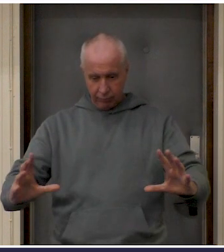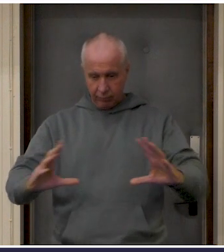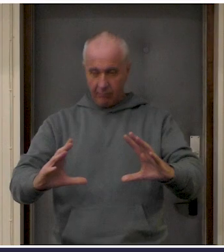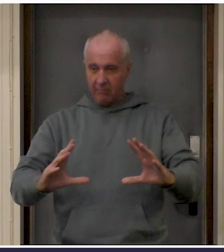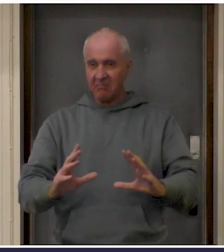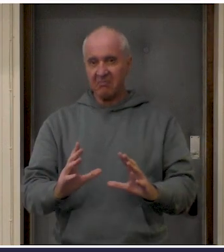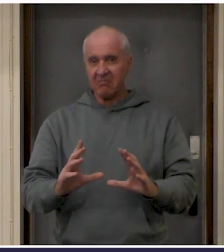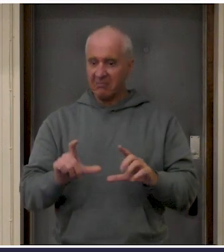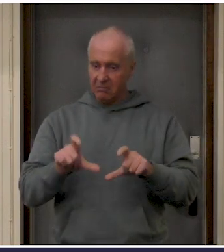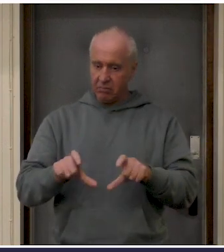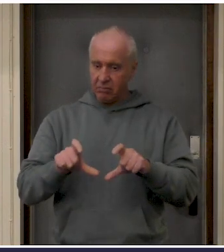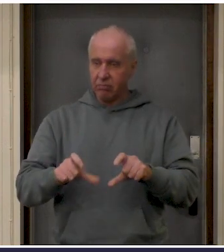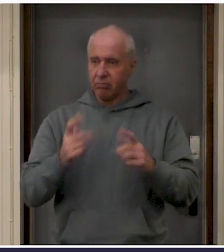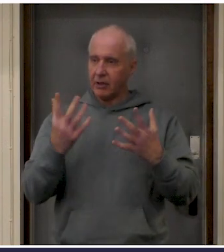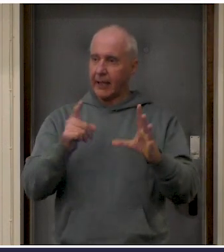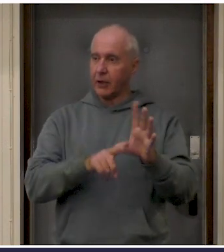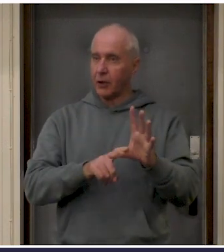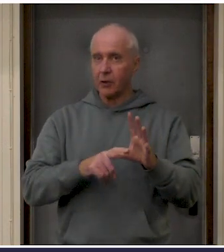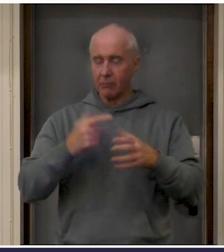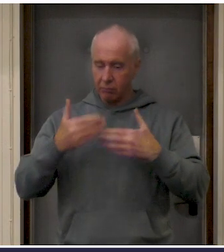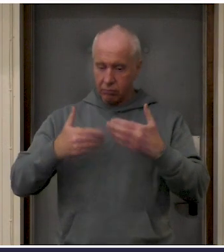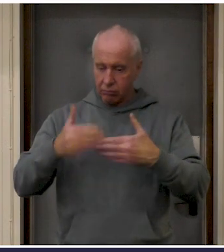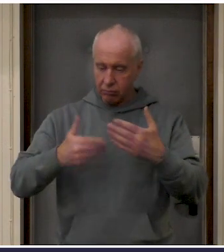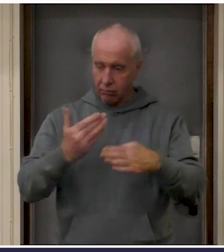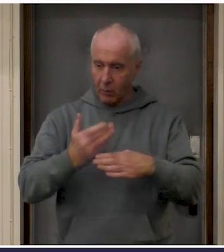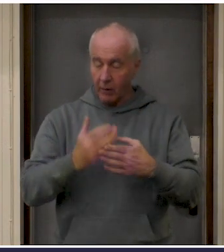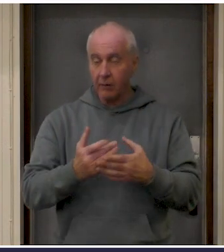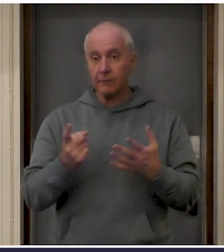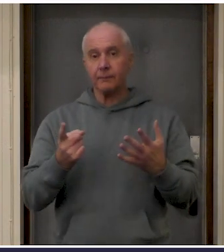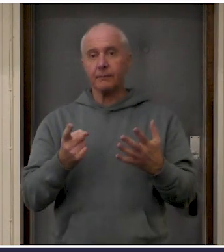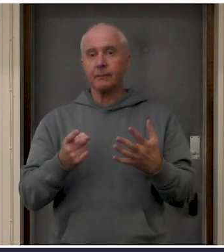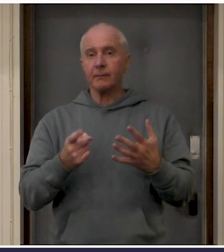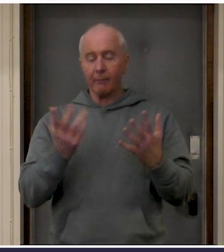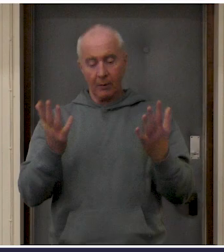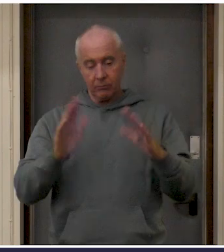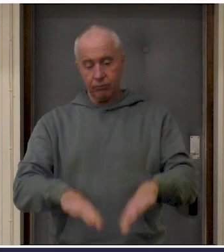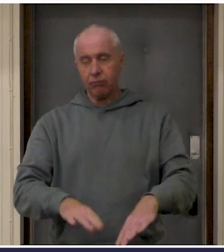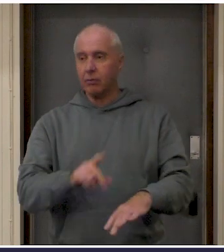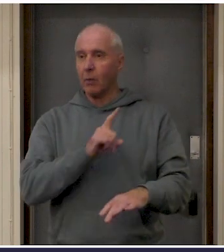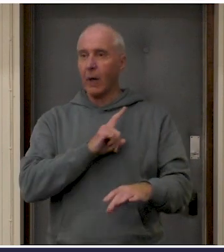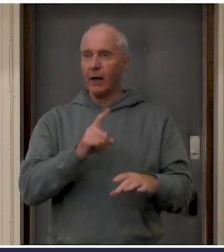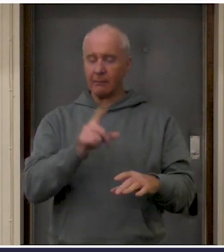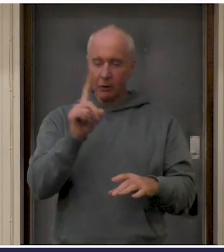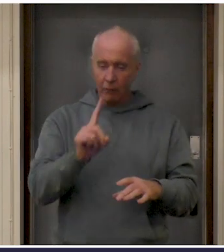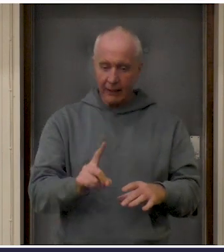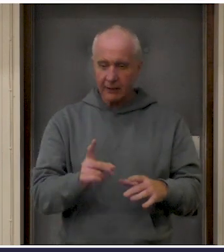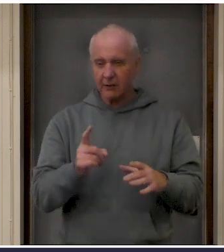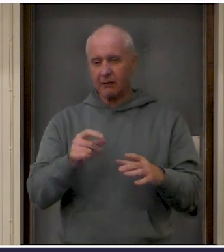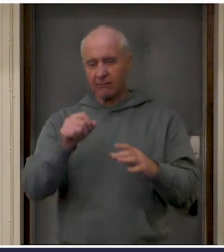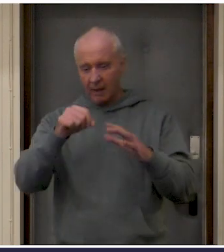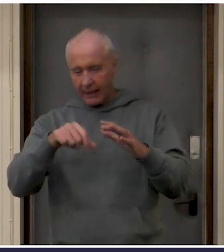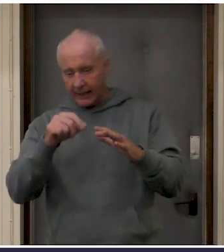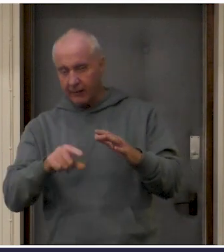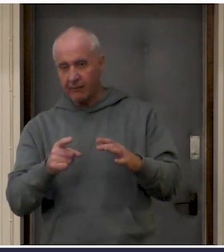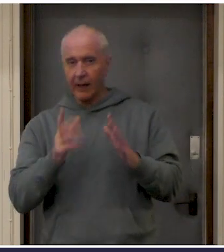10 years, and at the end of that, it was taken down, one, because there was some issues with it, so they found cracks and leaks, so they had to shut